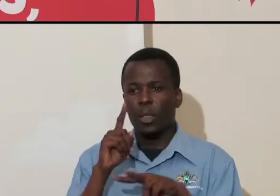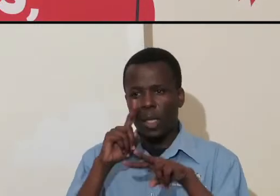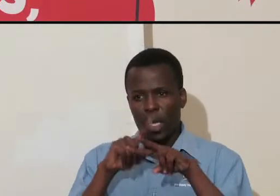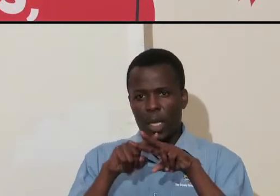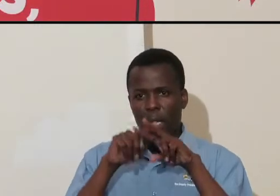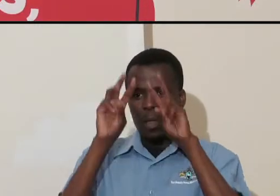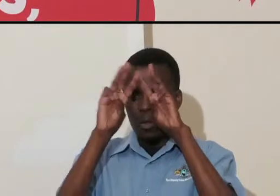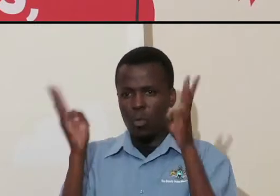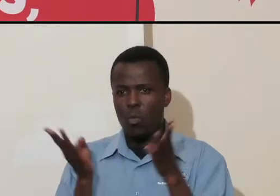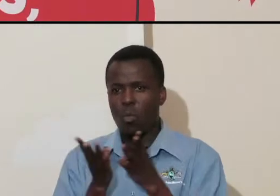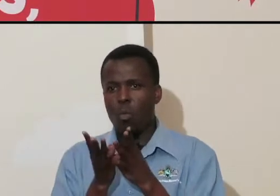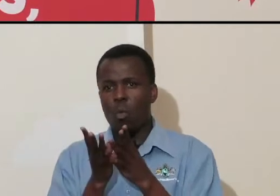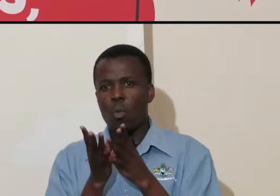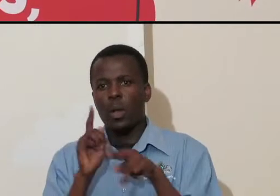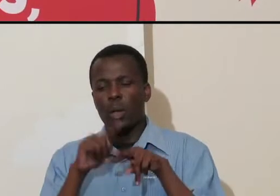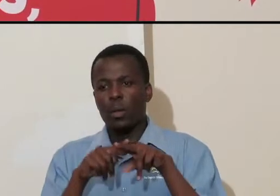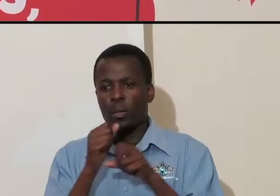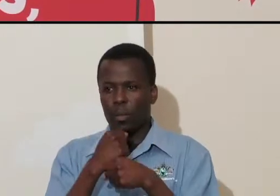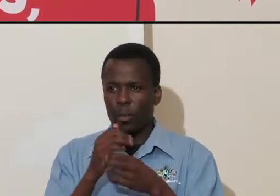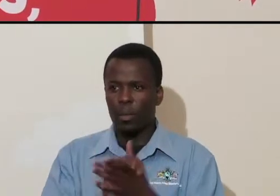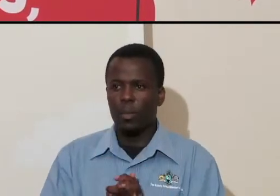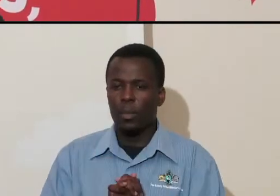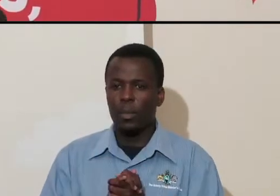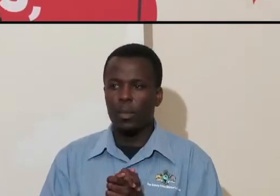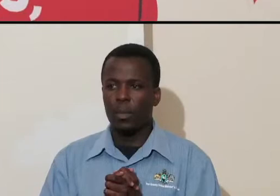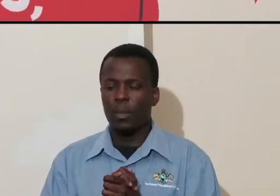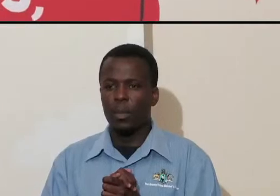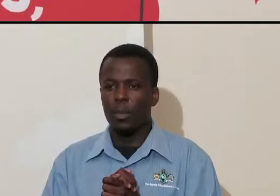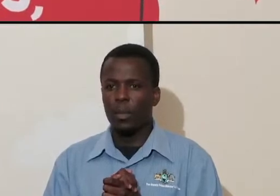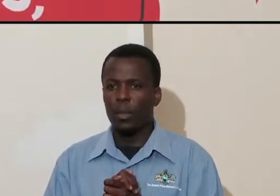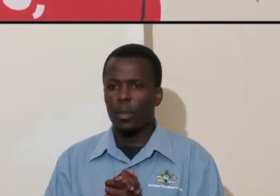World AIDS Day. Thank you.